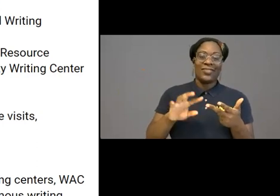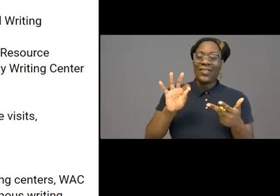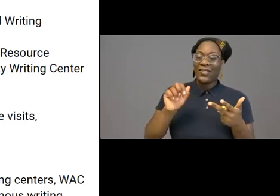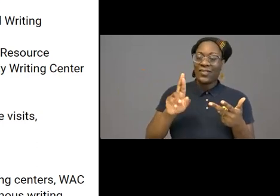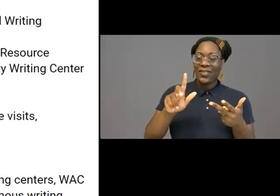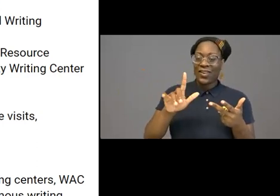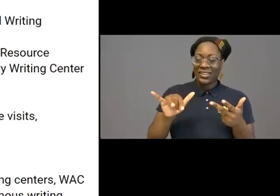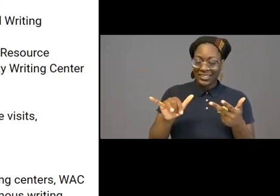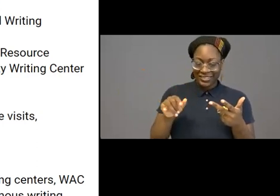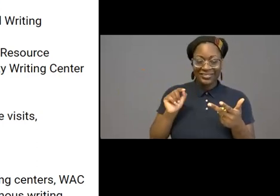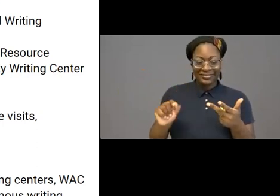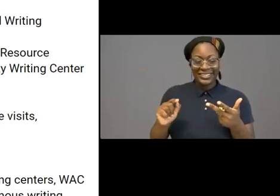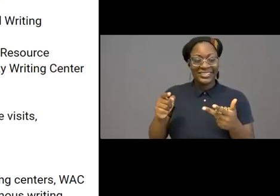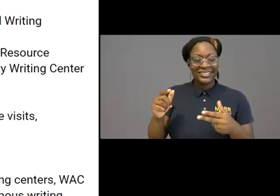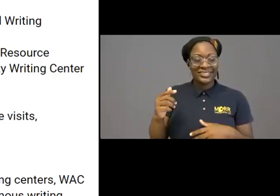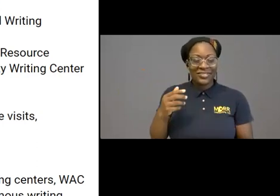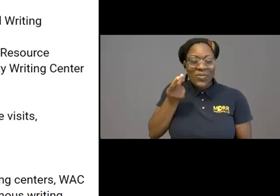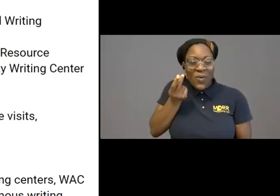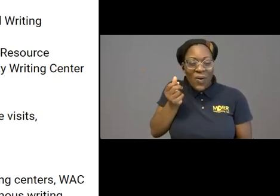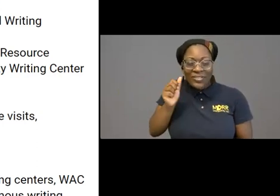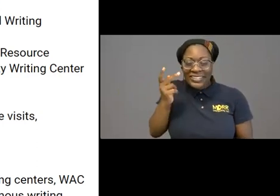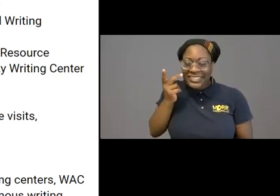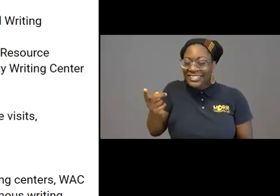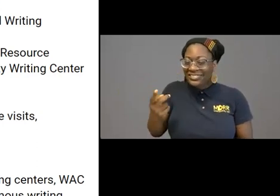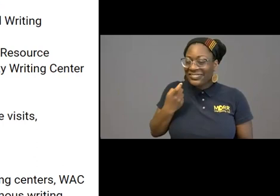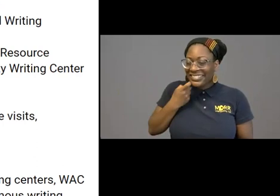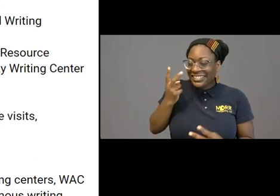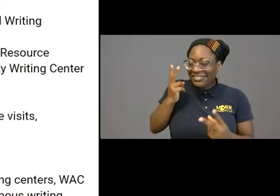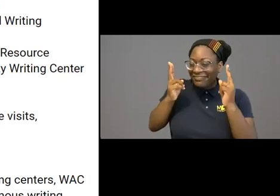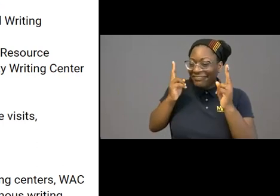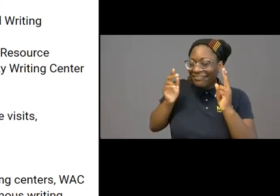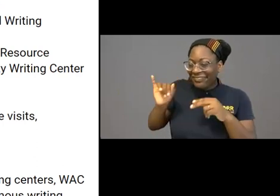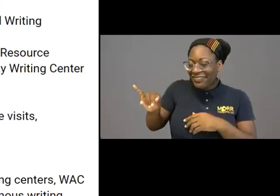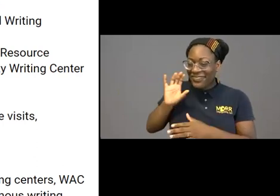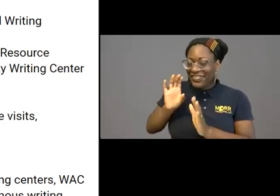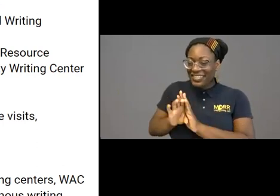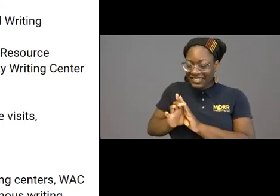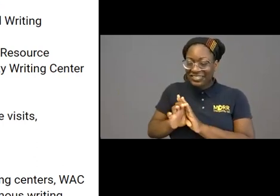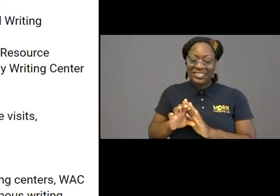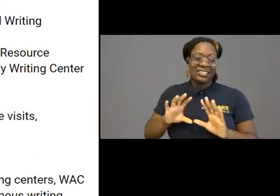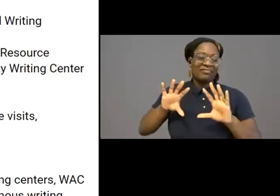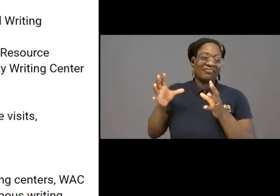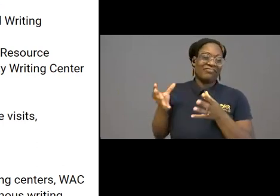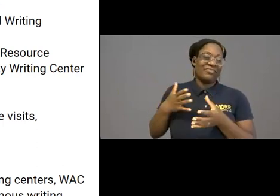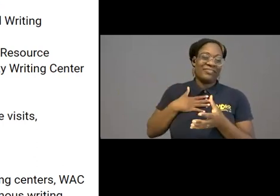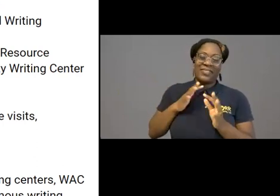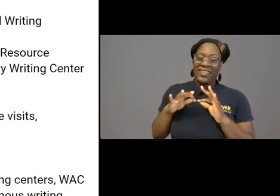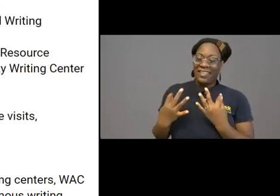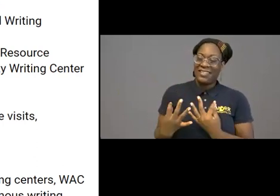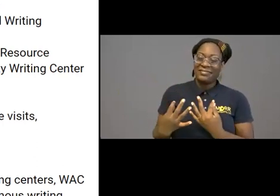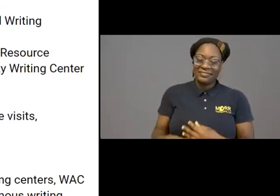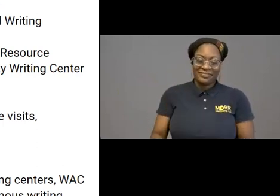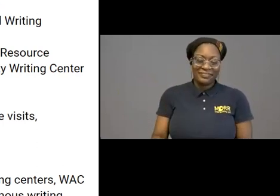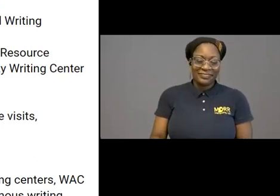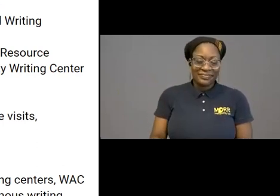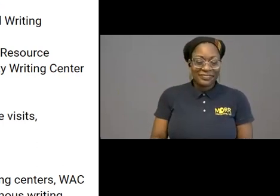do there. All of those folks keep me really busy. So those are all of my interests at this